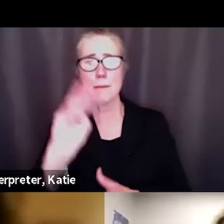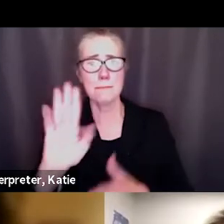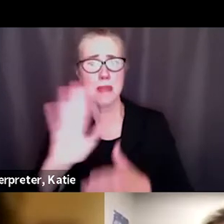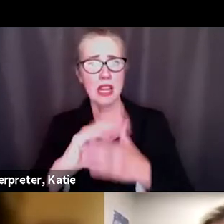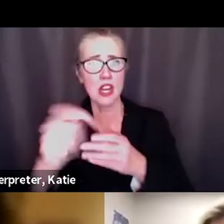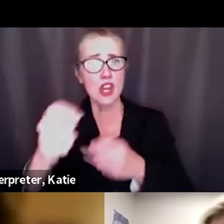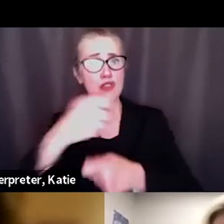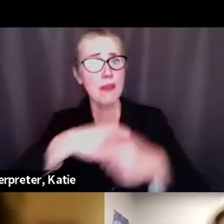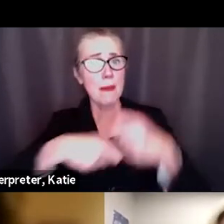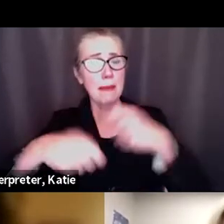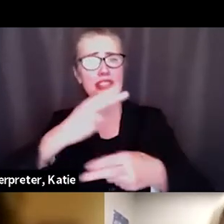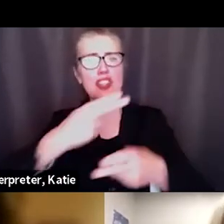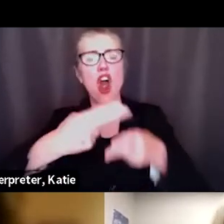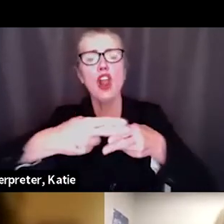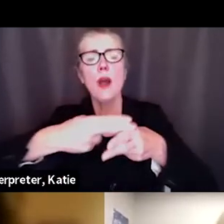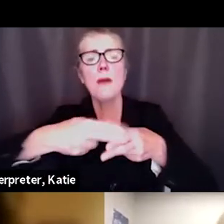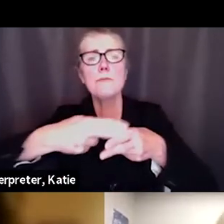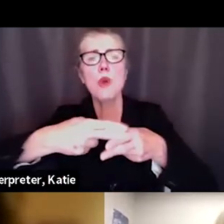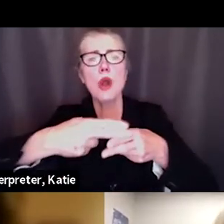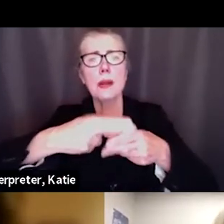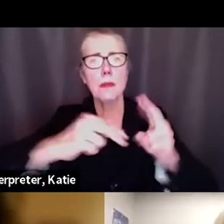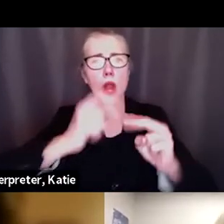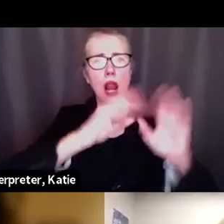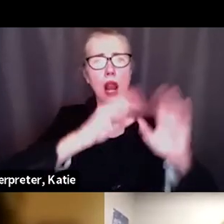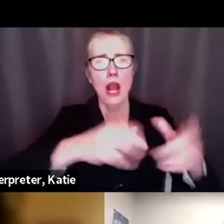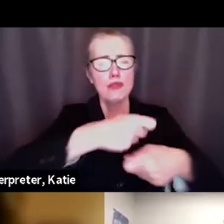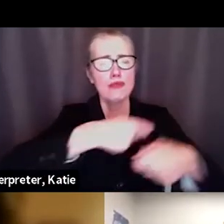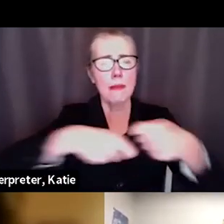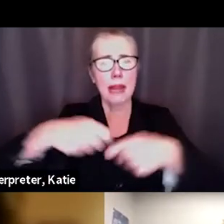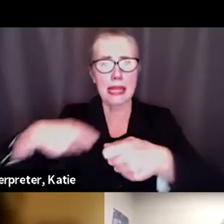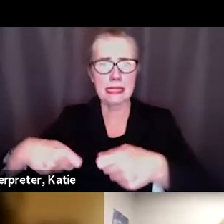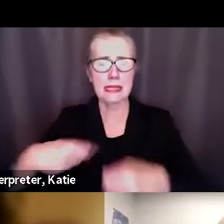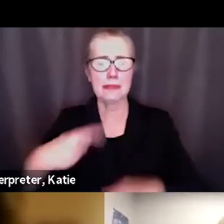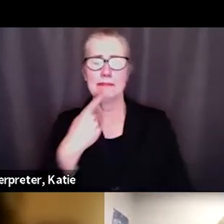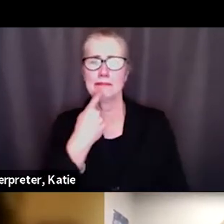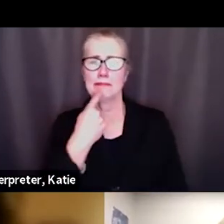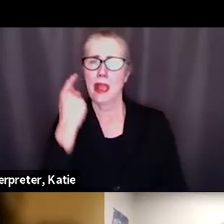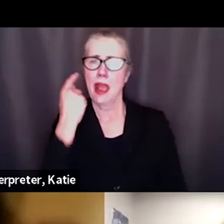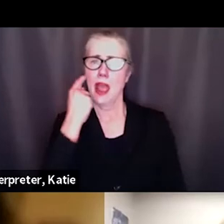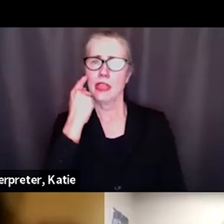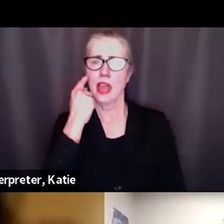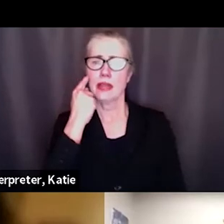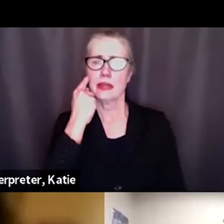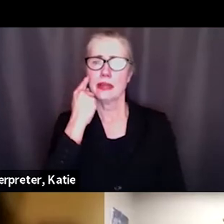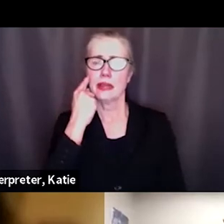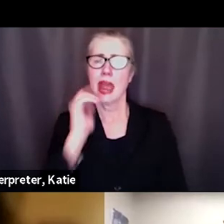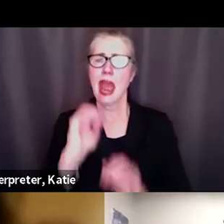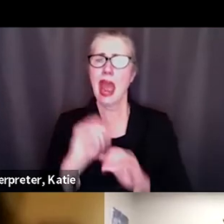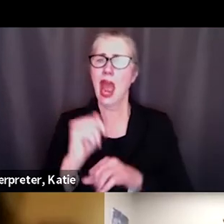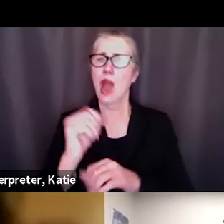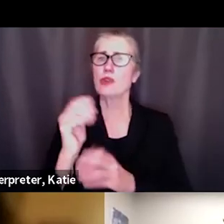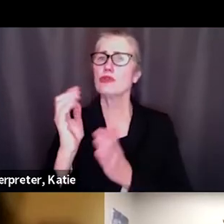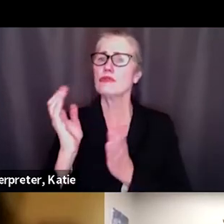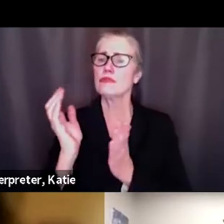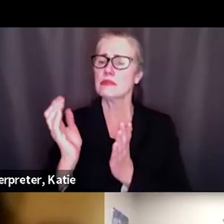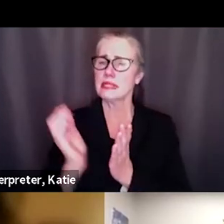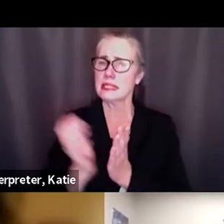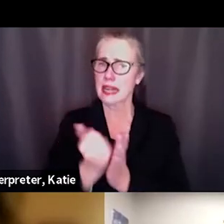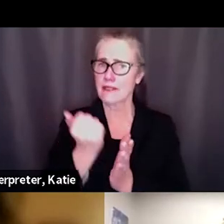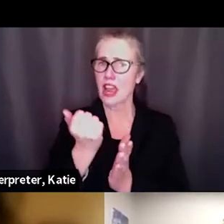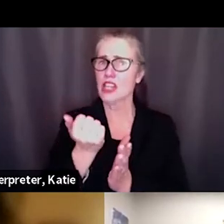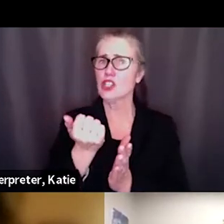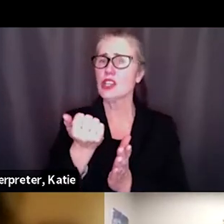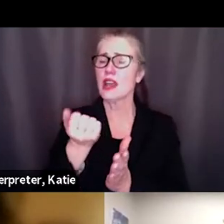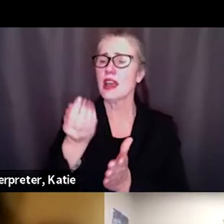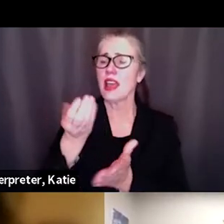portables on our campus and i thought about a way to leverage that resource that was given